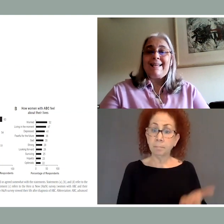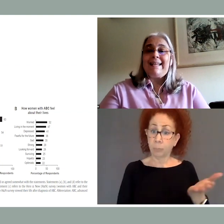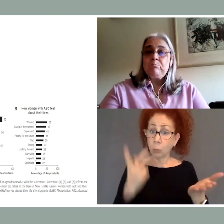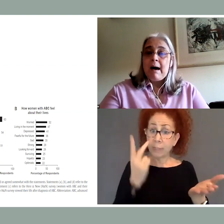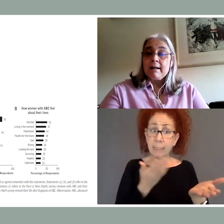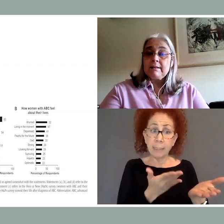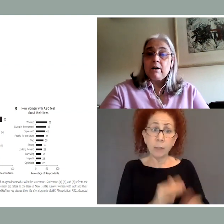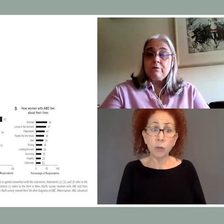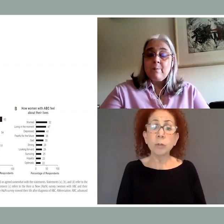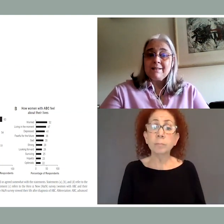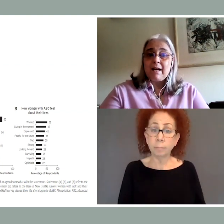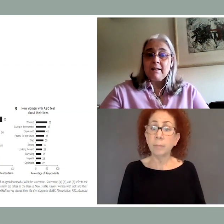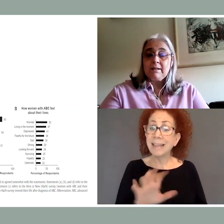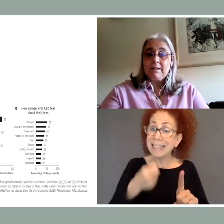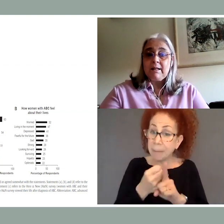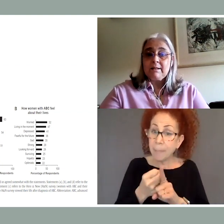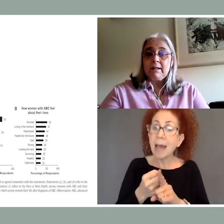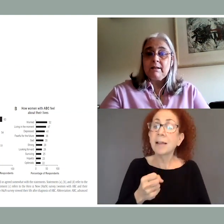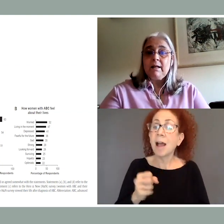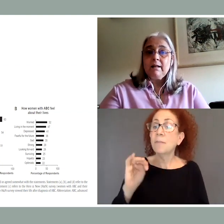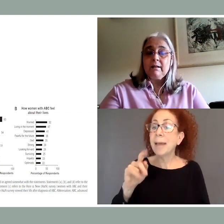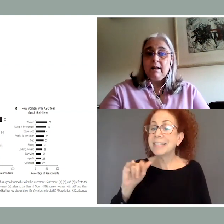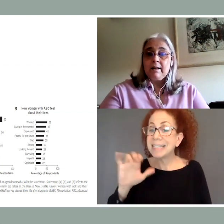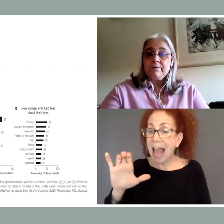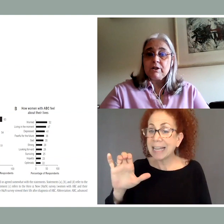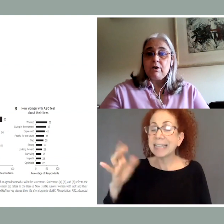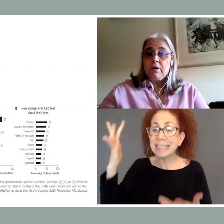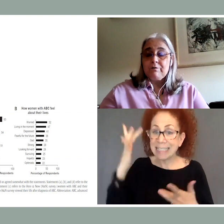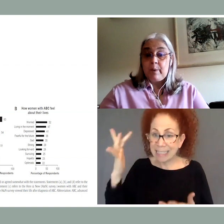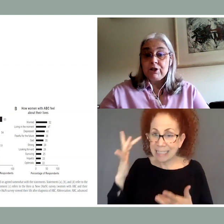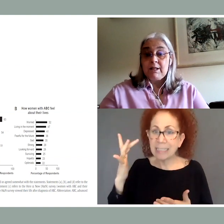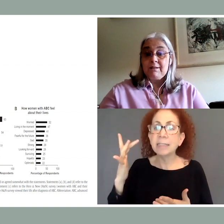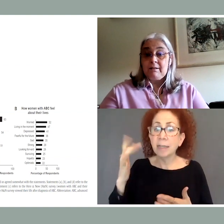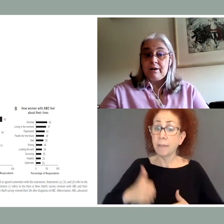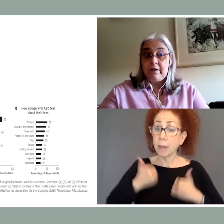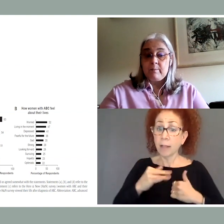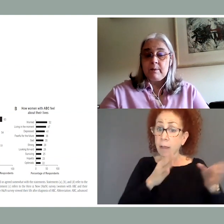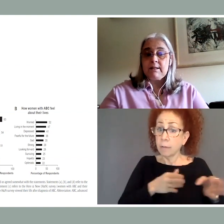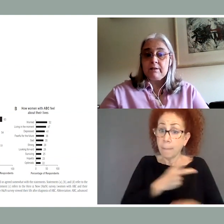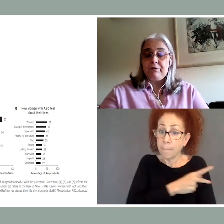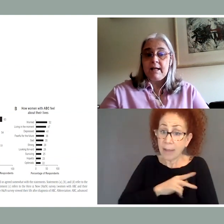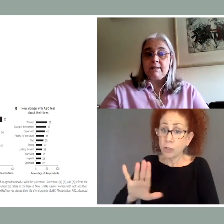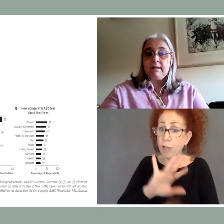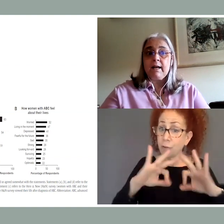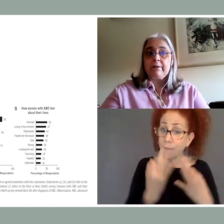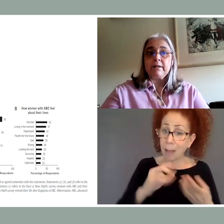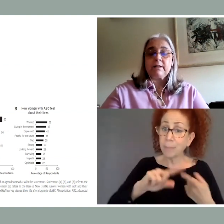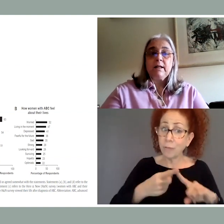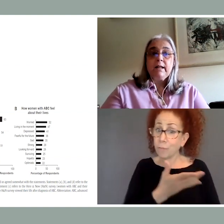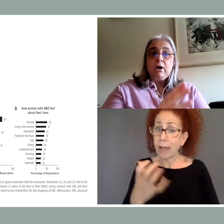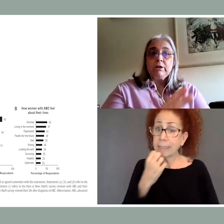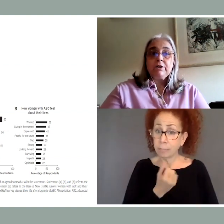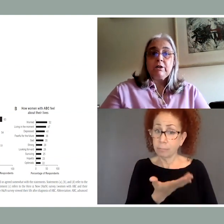here the impact of metastatic disease in the lives of patients and their families and friends and